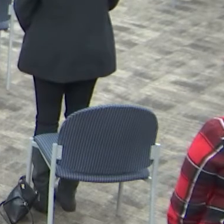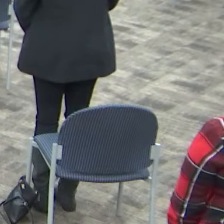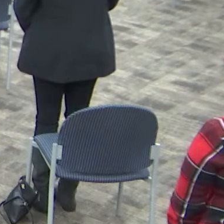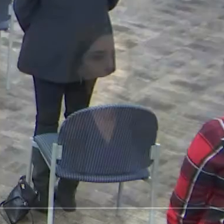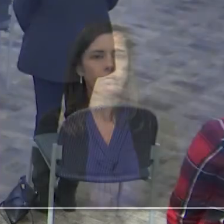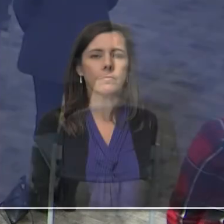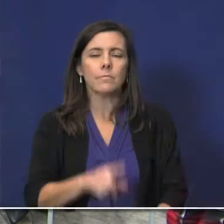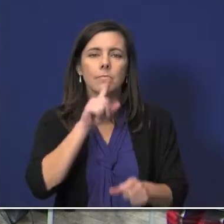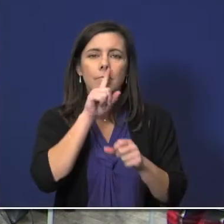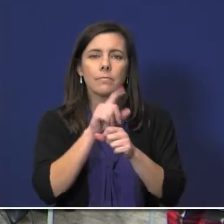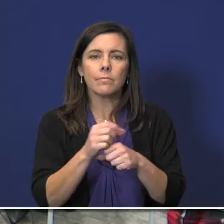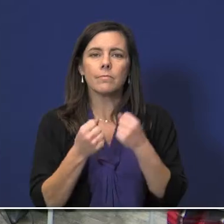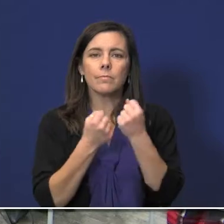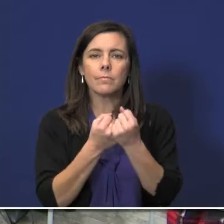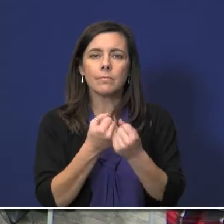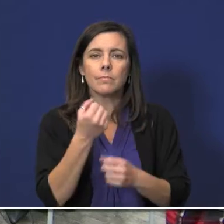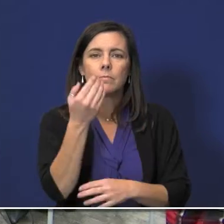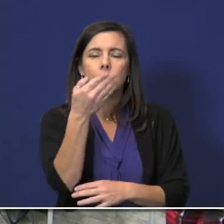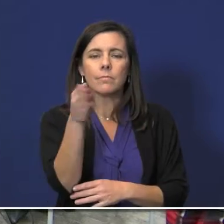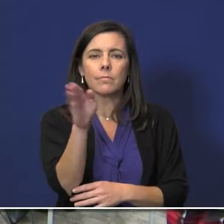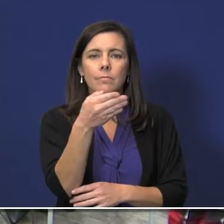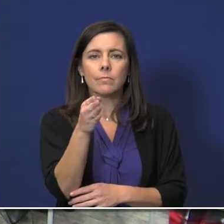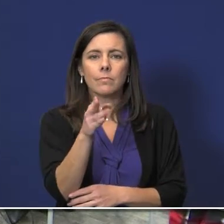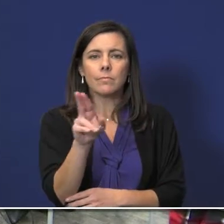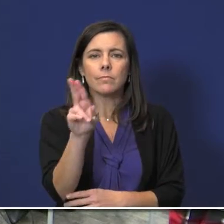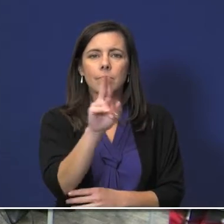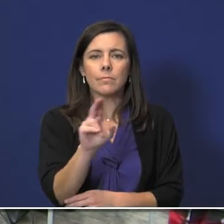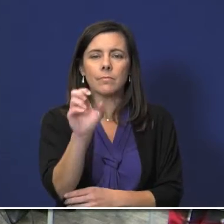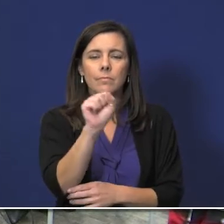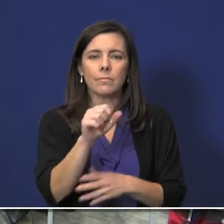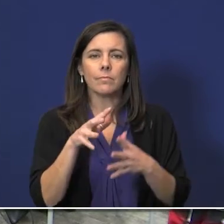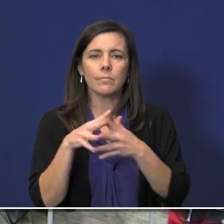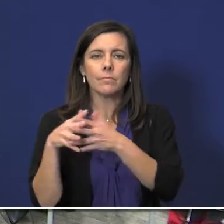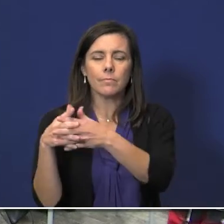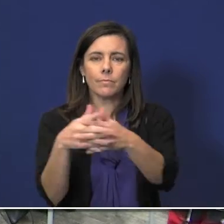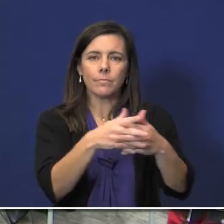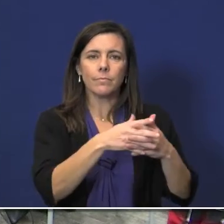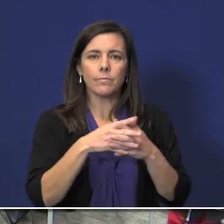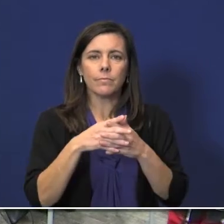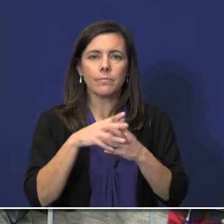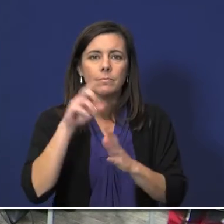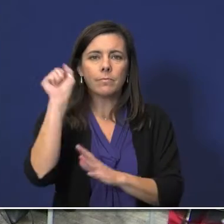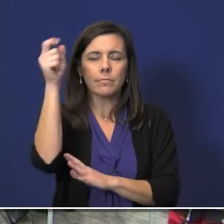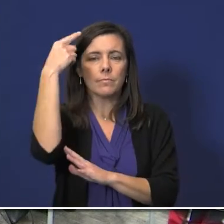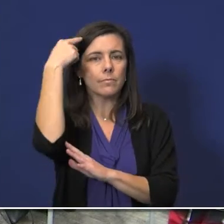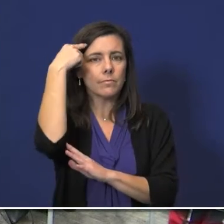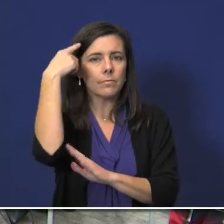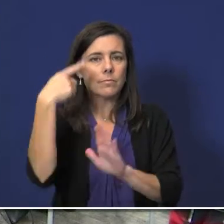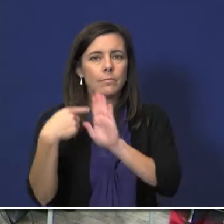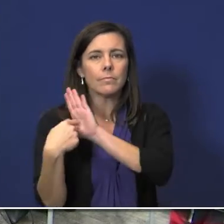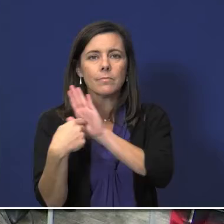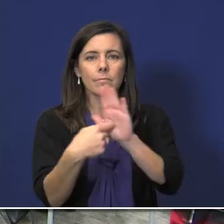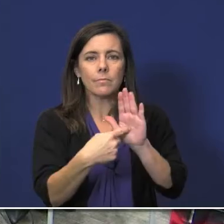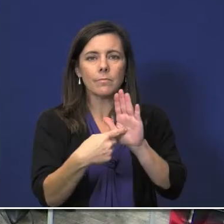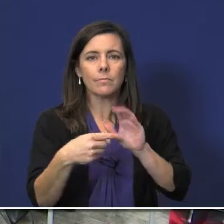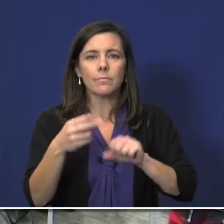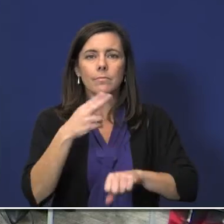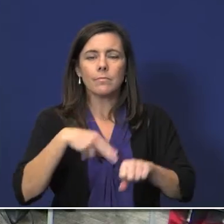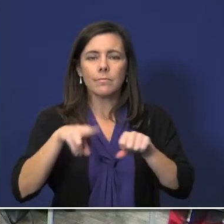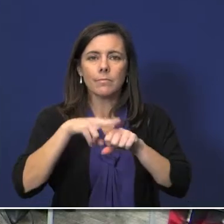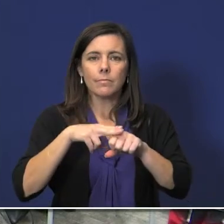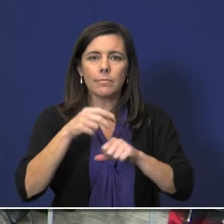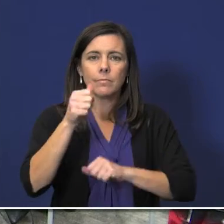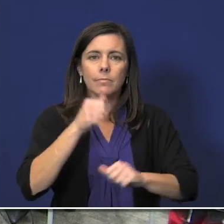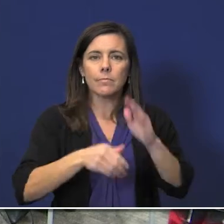Pledge allegiance to the flag of the United States of America and to the republic for which it stands, one